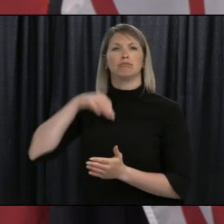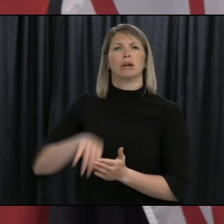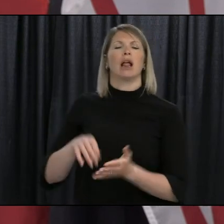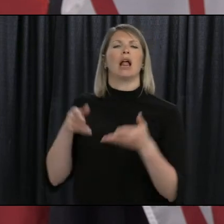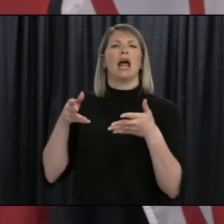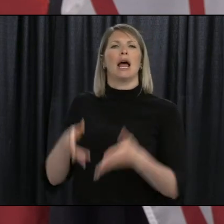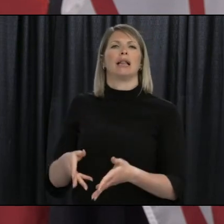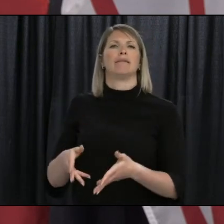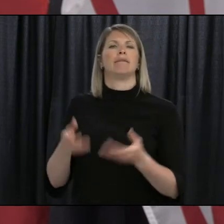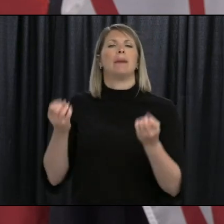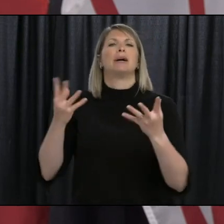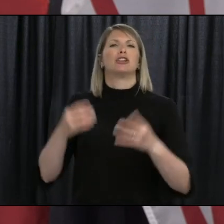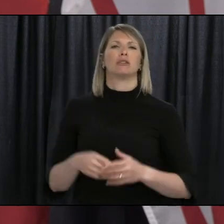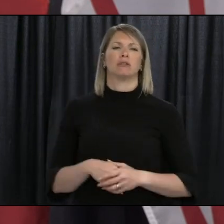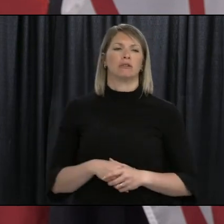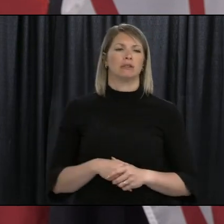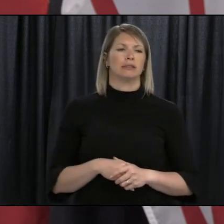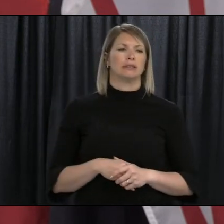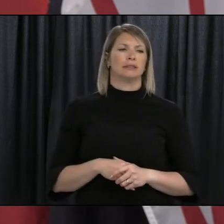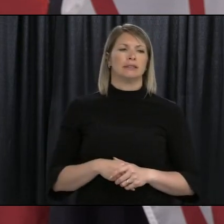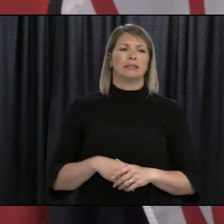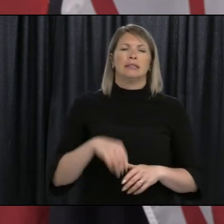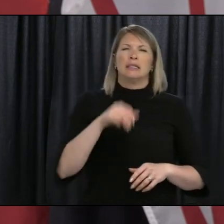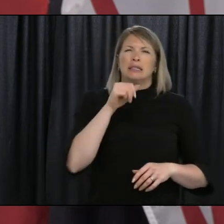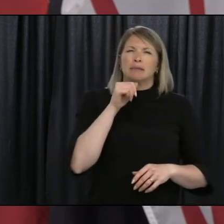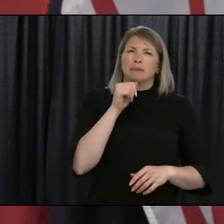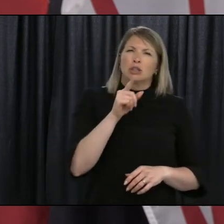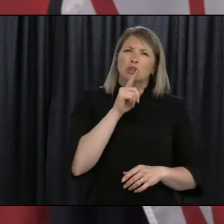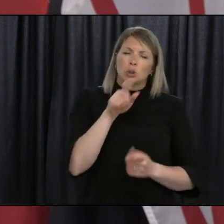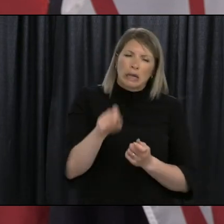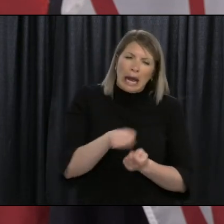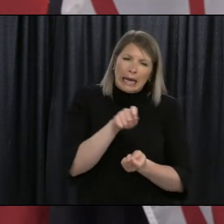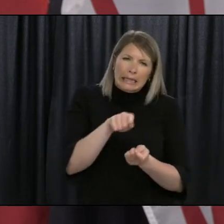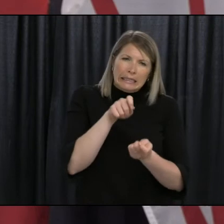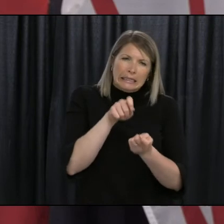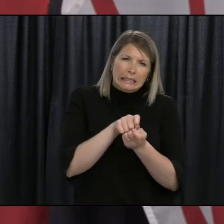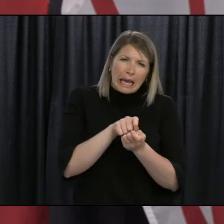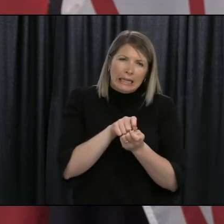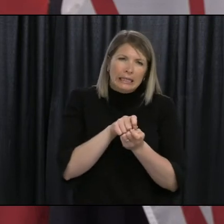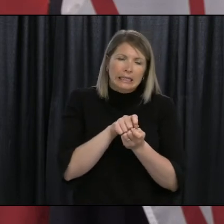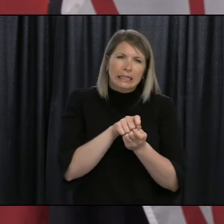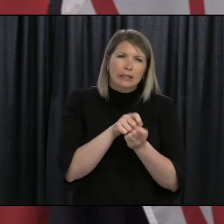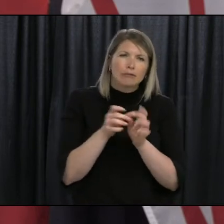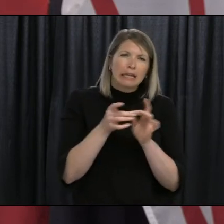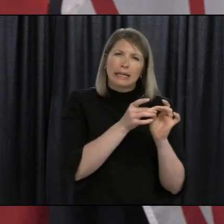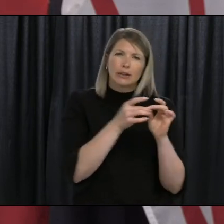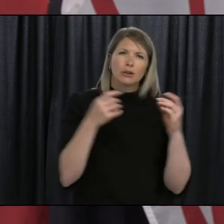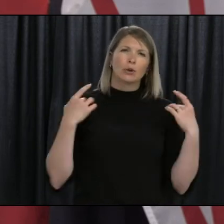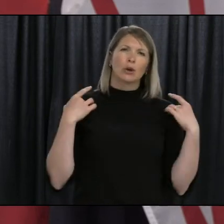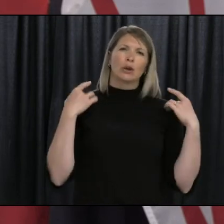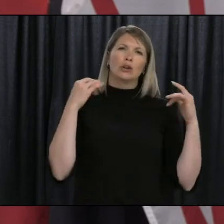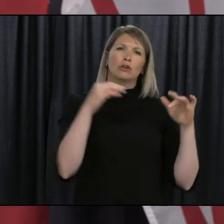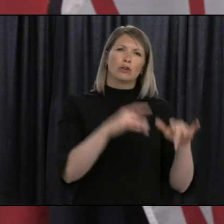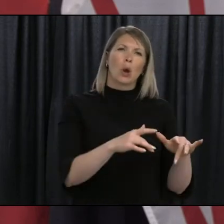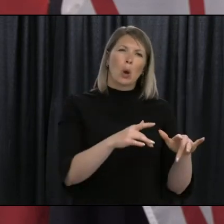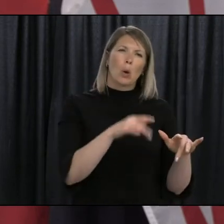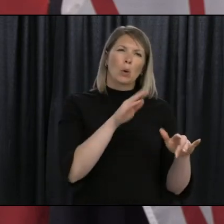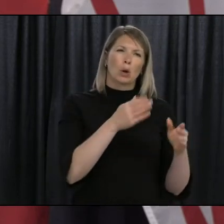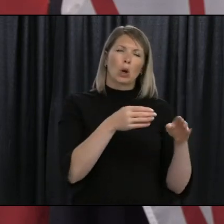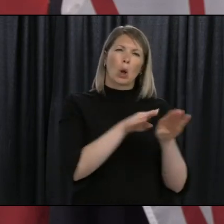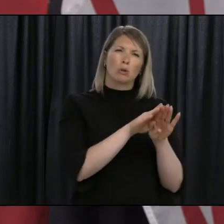event? I'm not sure if we can actually pinpoint it to that, but I'll ask my deputy to step in. And are you able